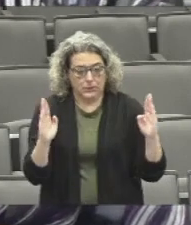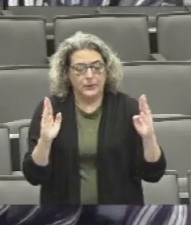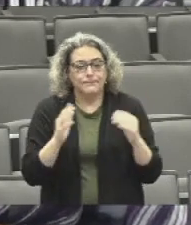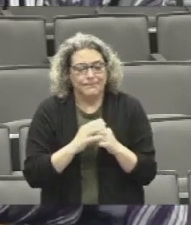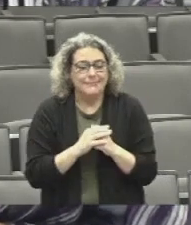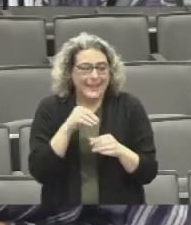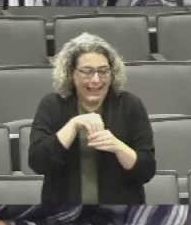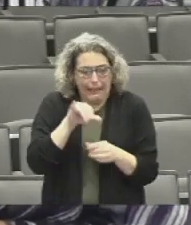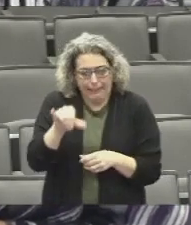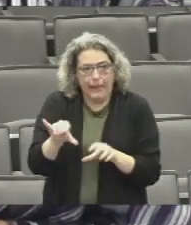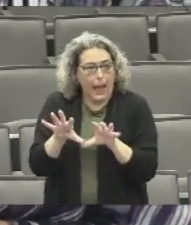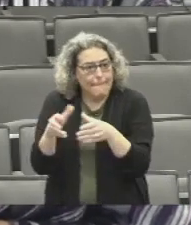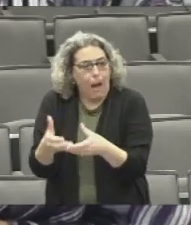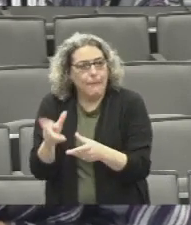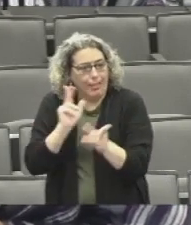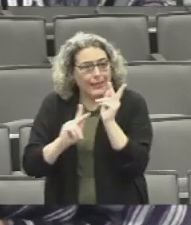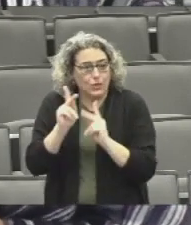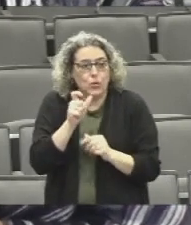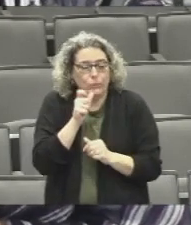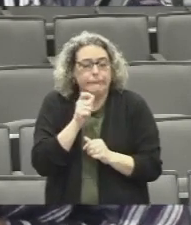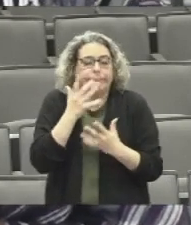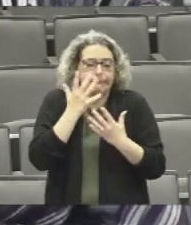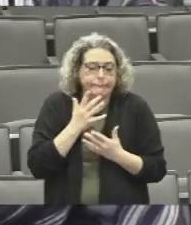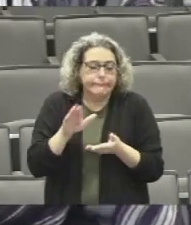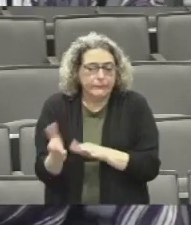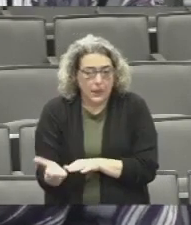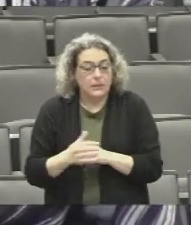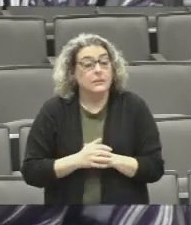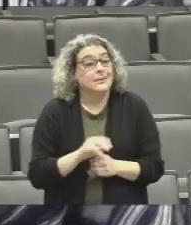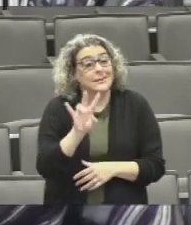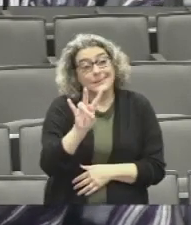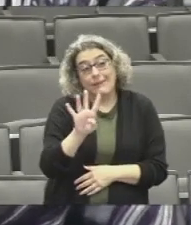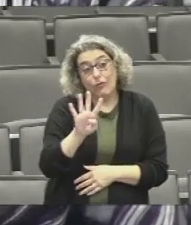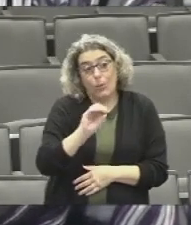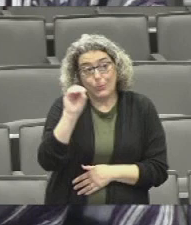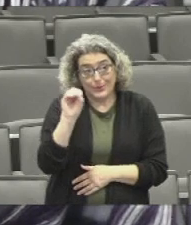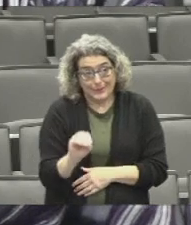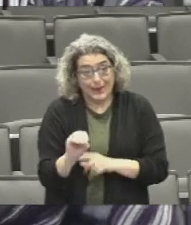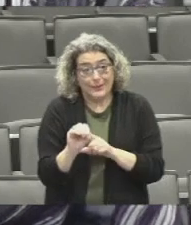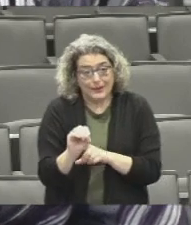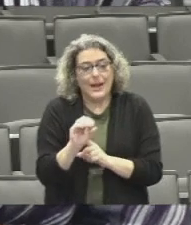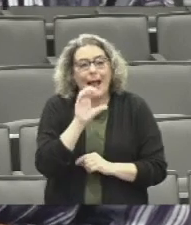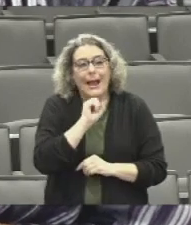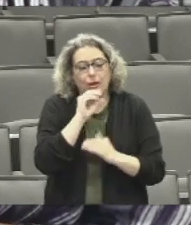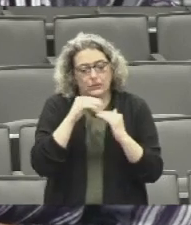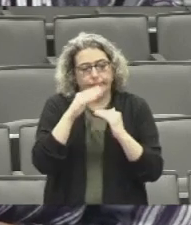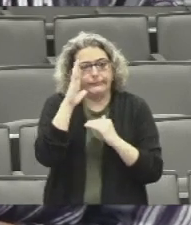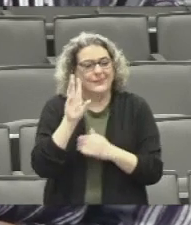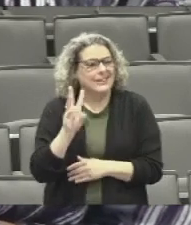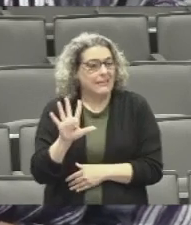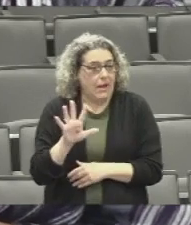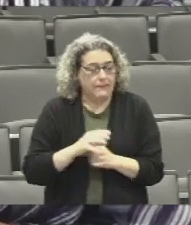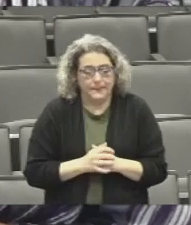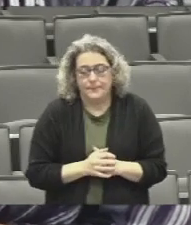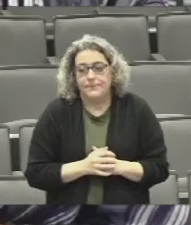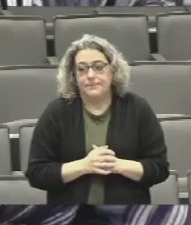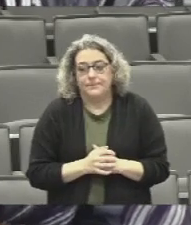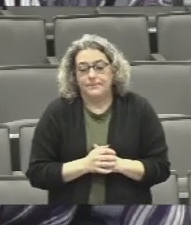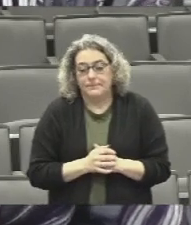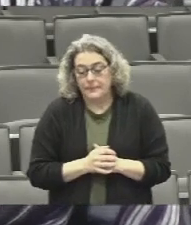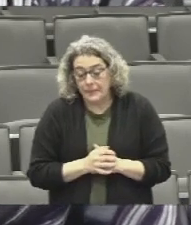unfortunate population who had to die, 74% are above 65 years